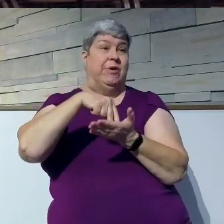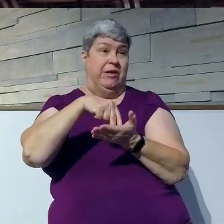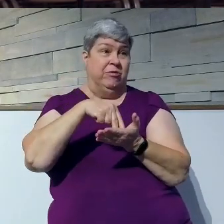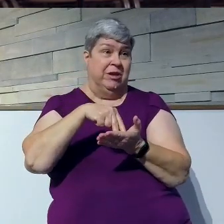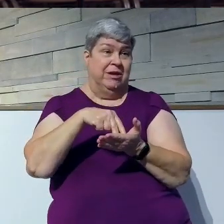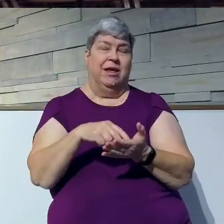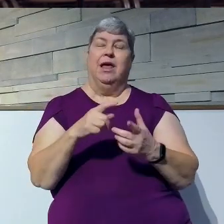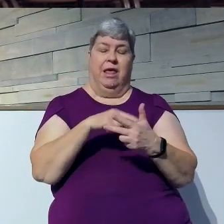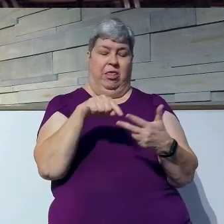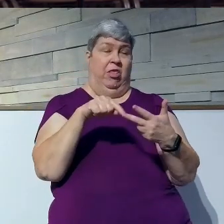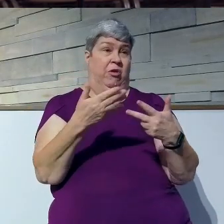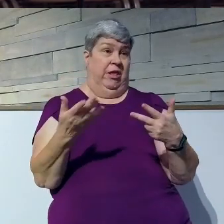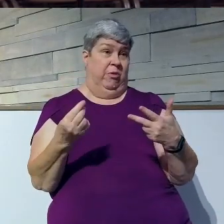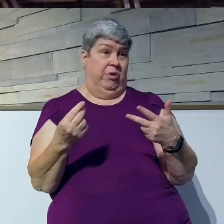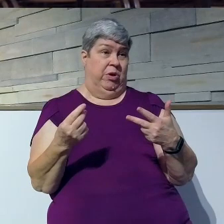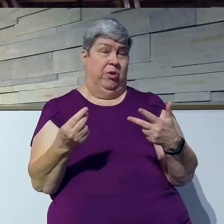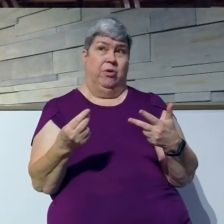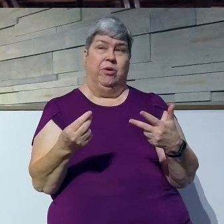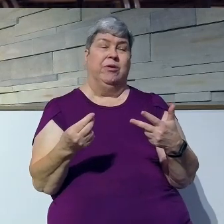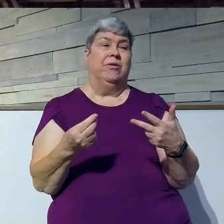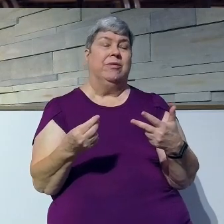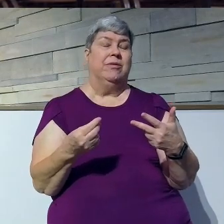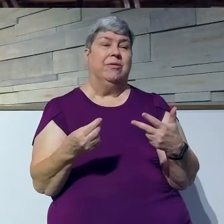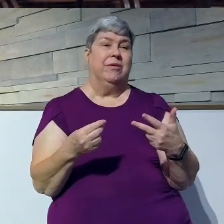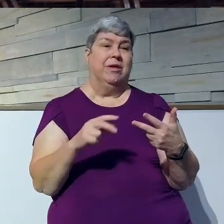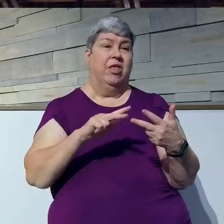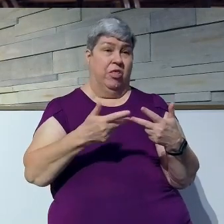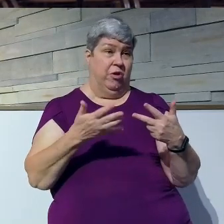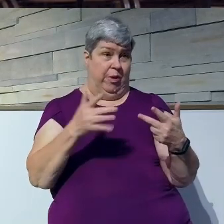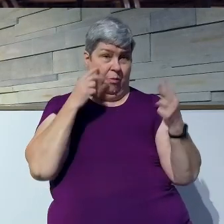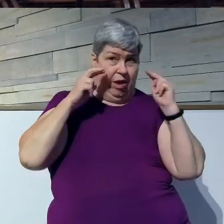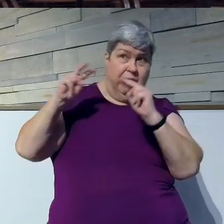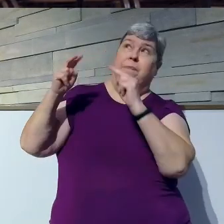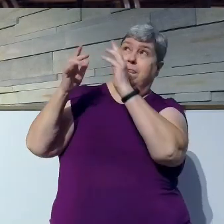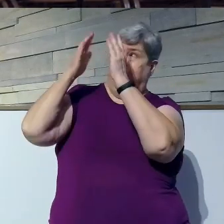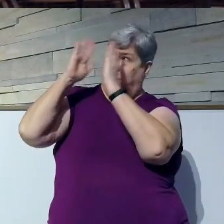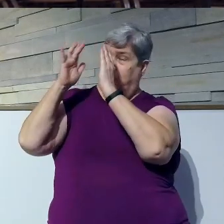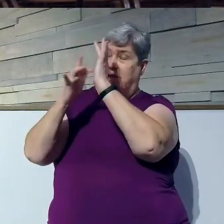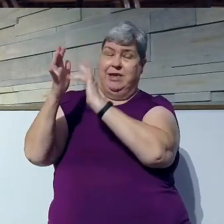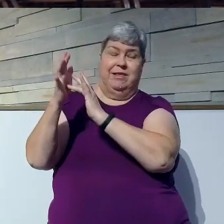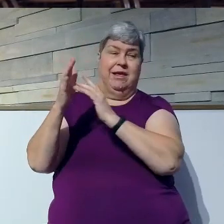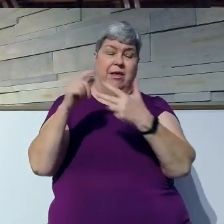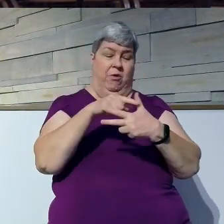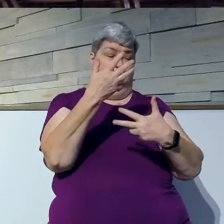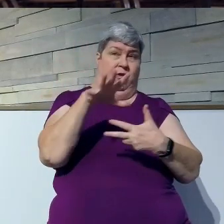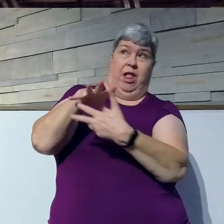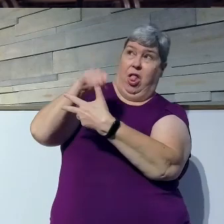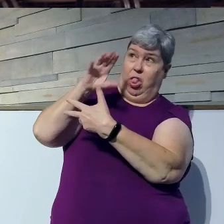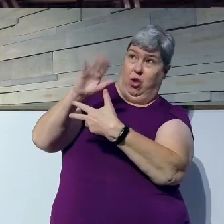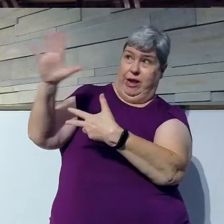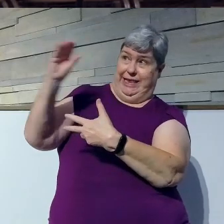Jesus. And then the third thing that we do, the third way that we fix our eyes on Jesus, after learning what